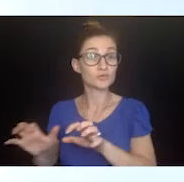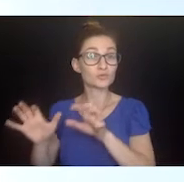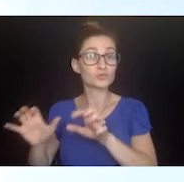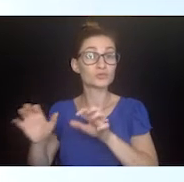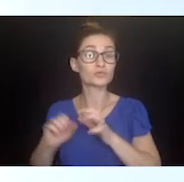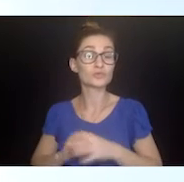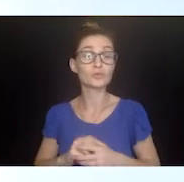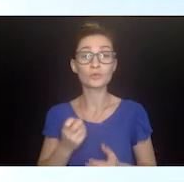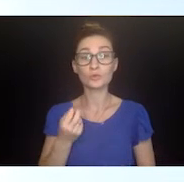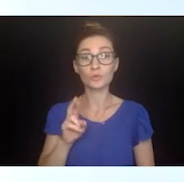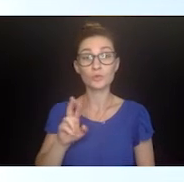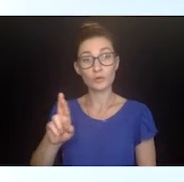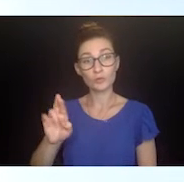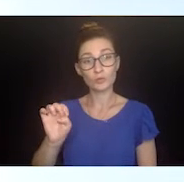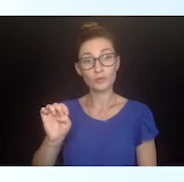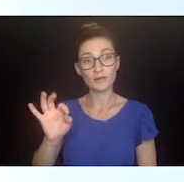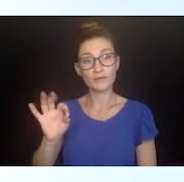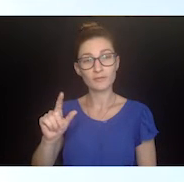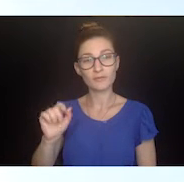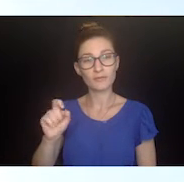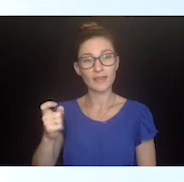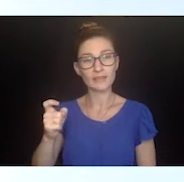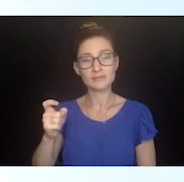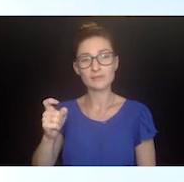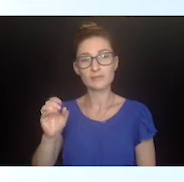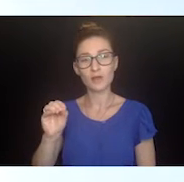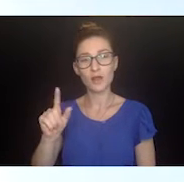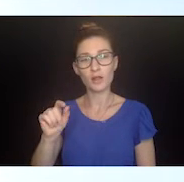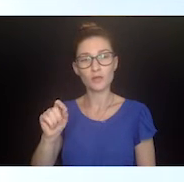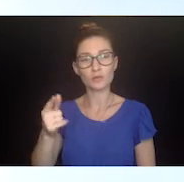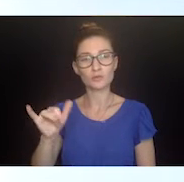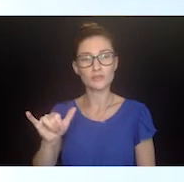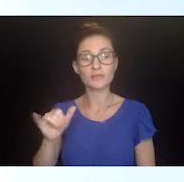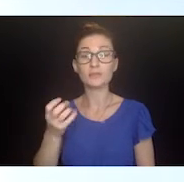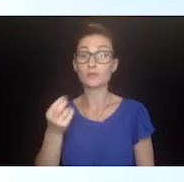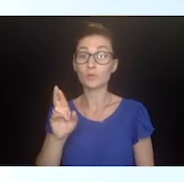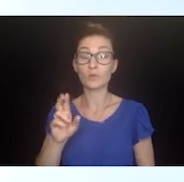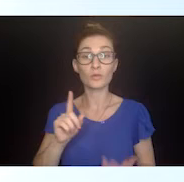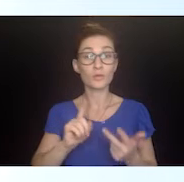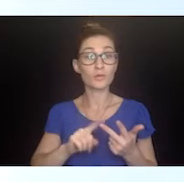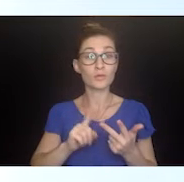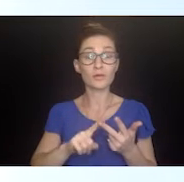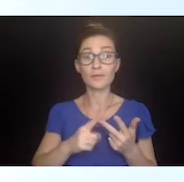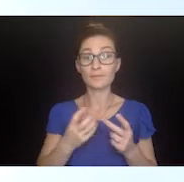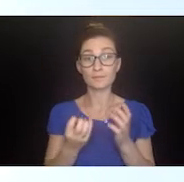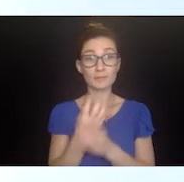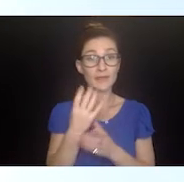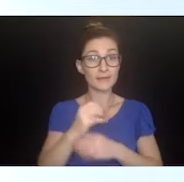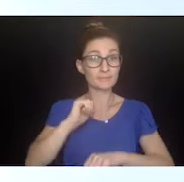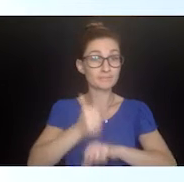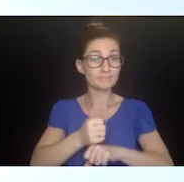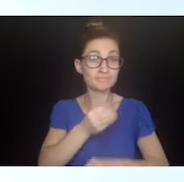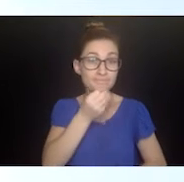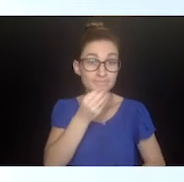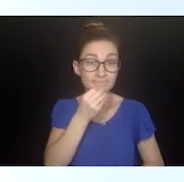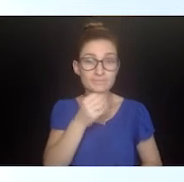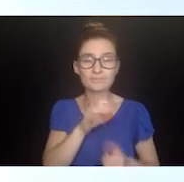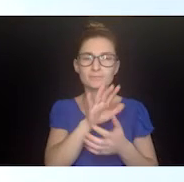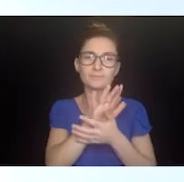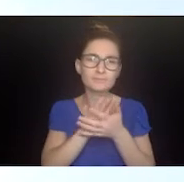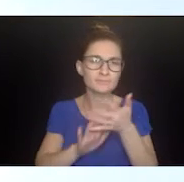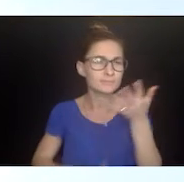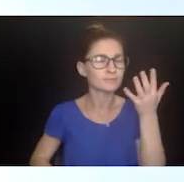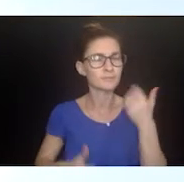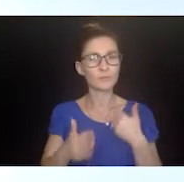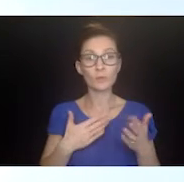or reflexology or a plant-based diet or an Atkins diet,